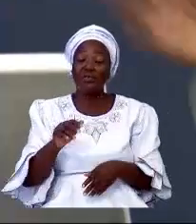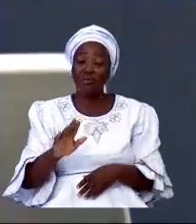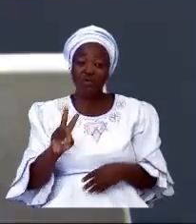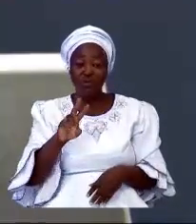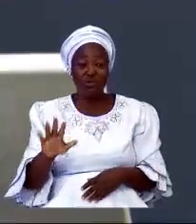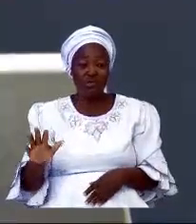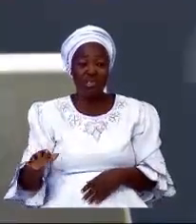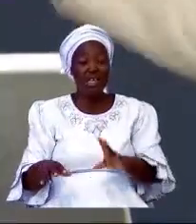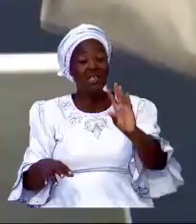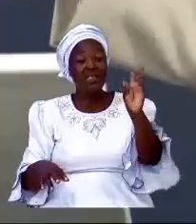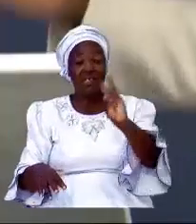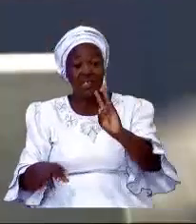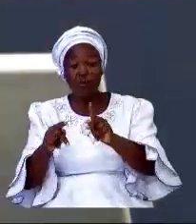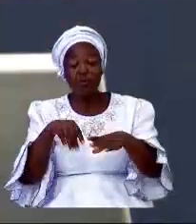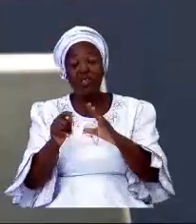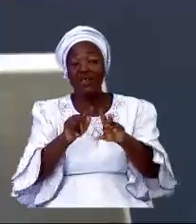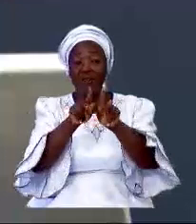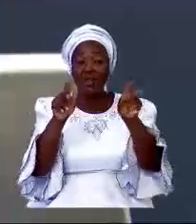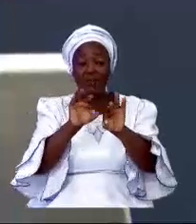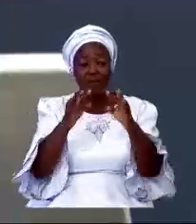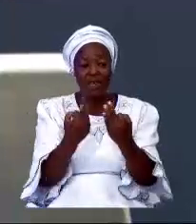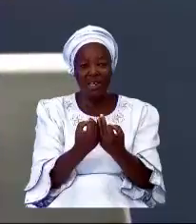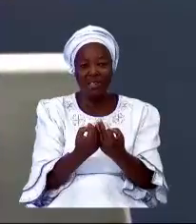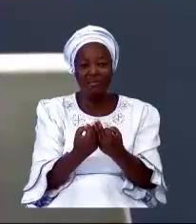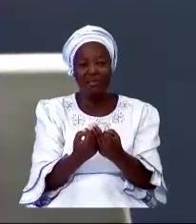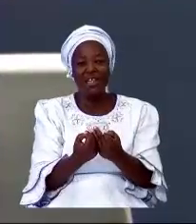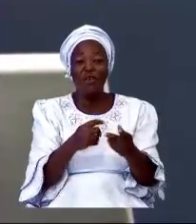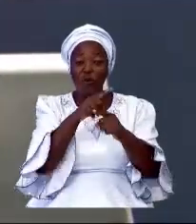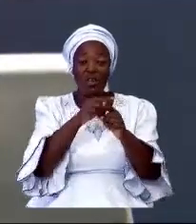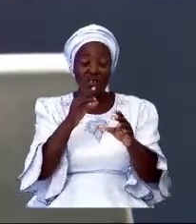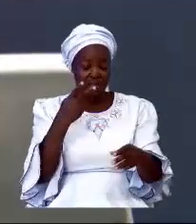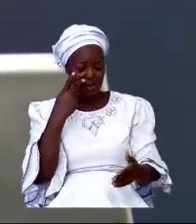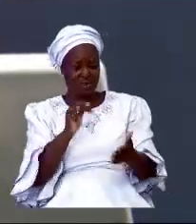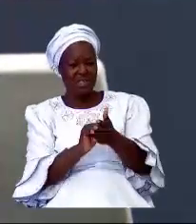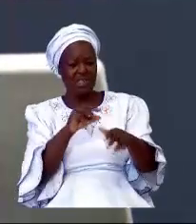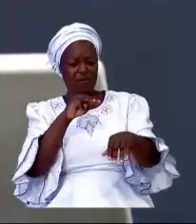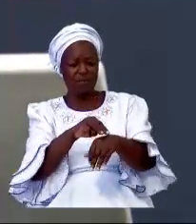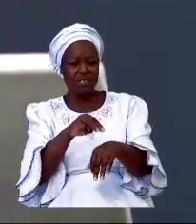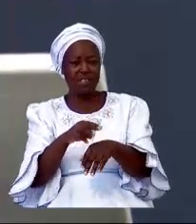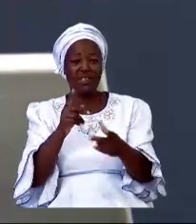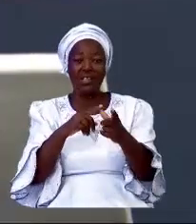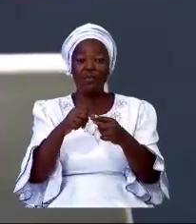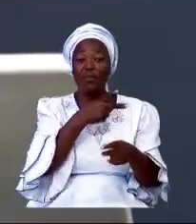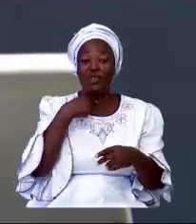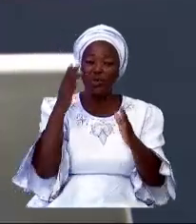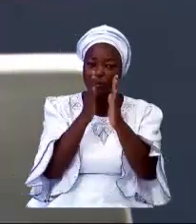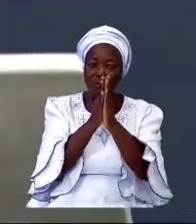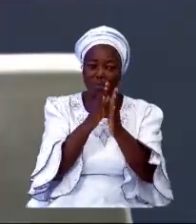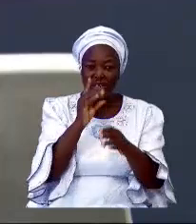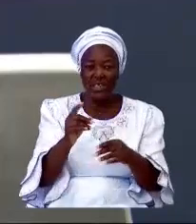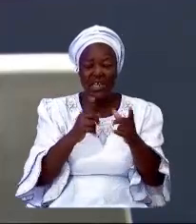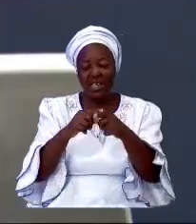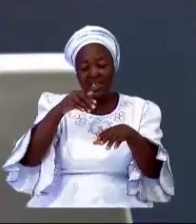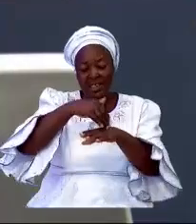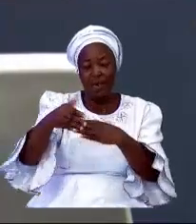two children, six people in the family. When I got that text, I prayed.